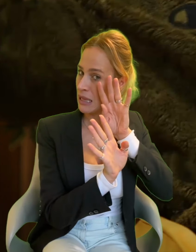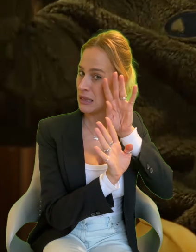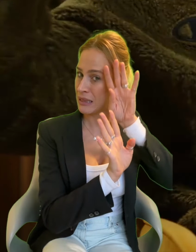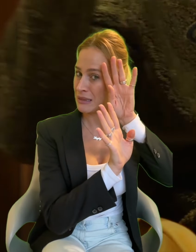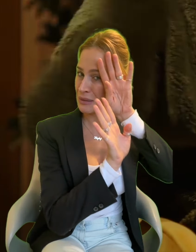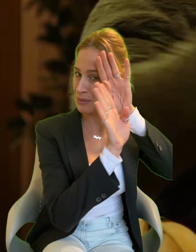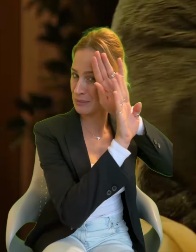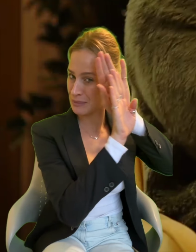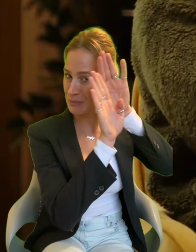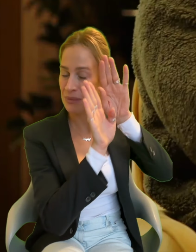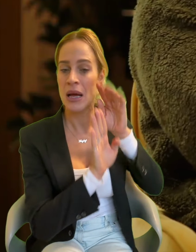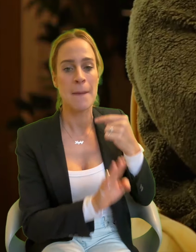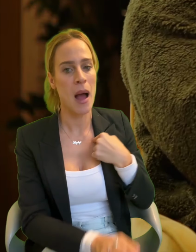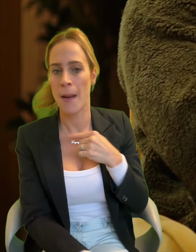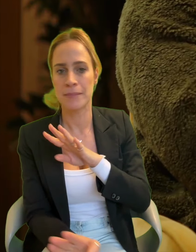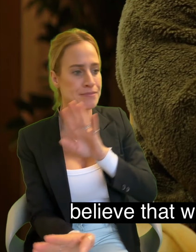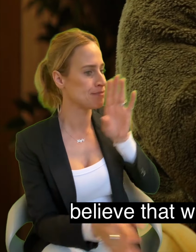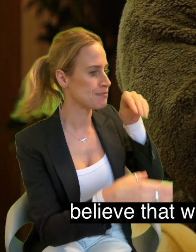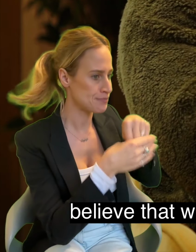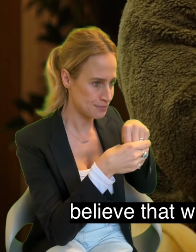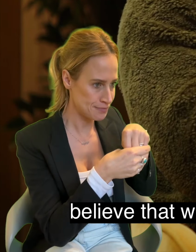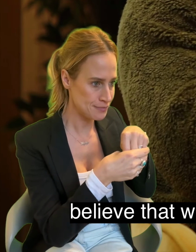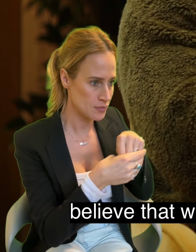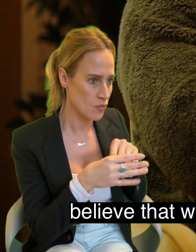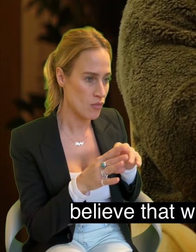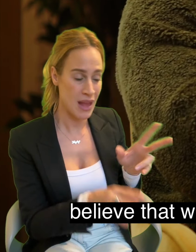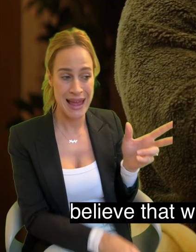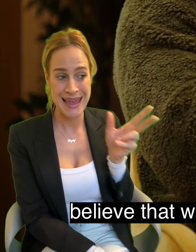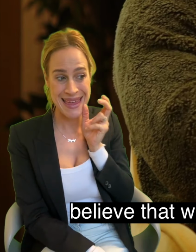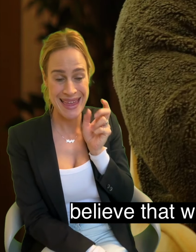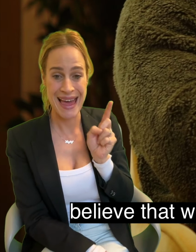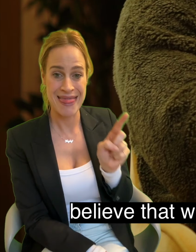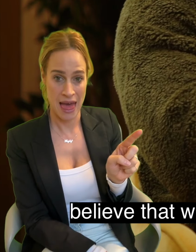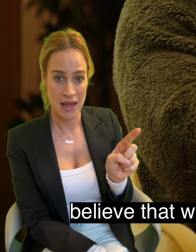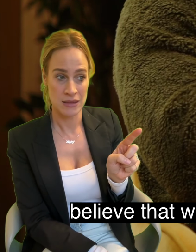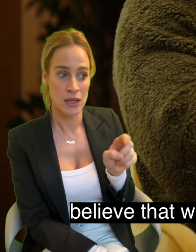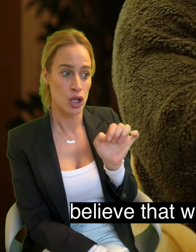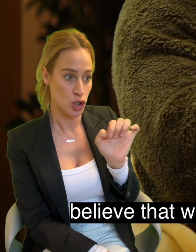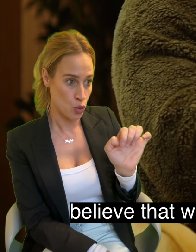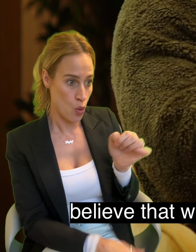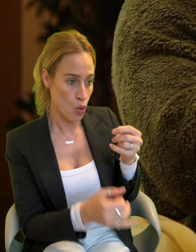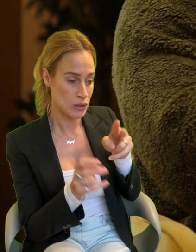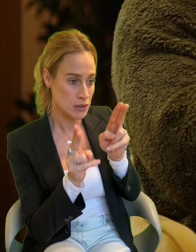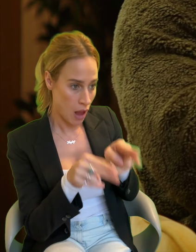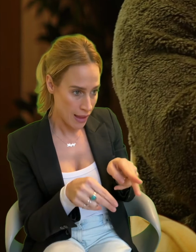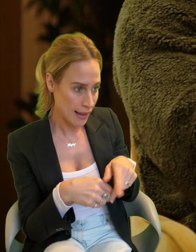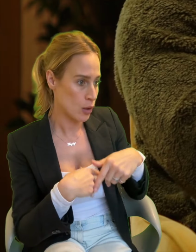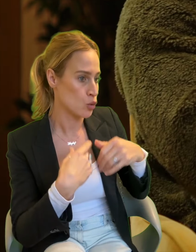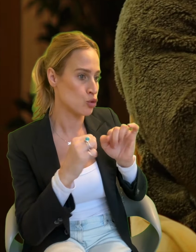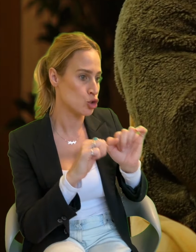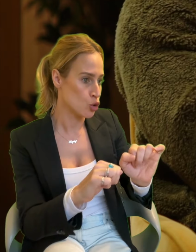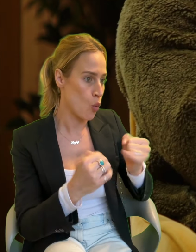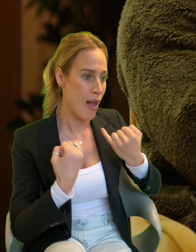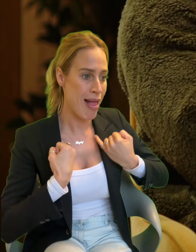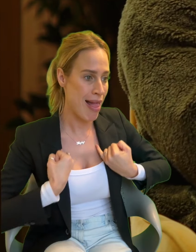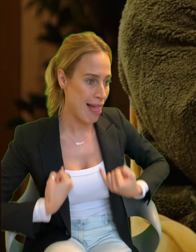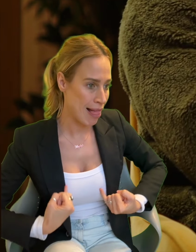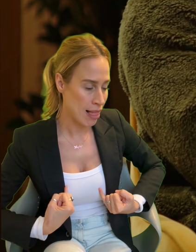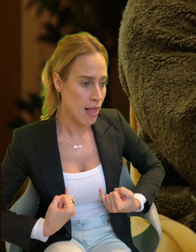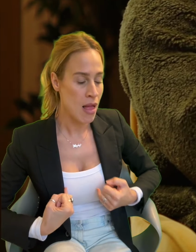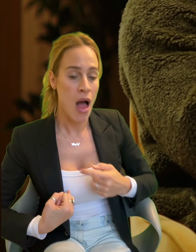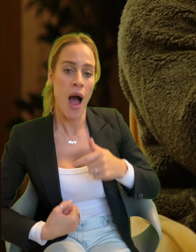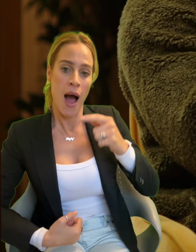I'm gone. With me, I believe that when I hear that kind of stuff, I believe that I've been put here because I know I can make